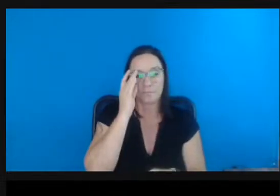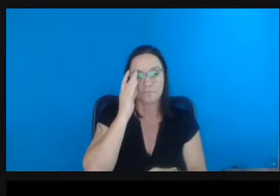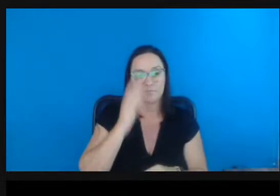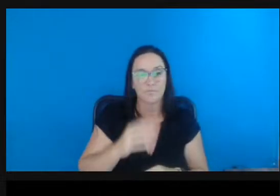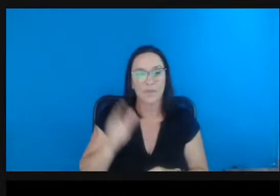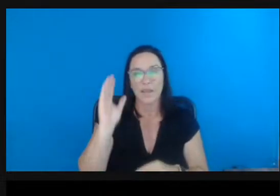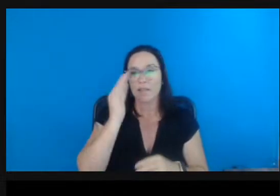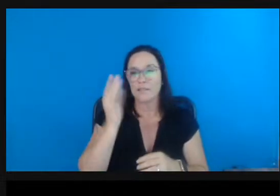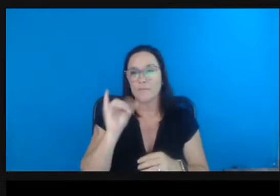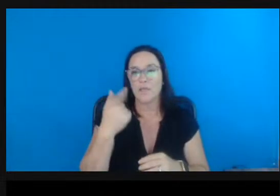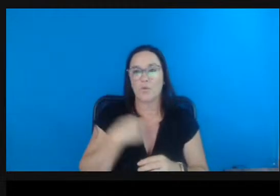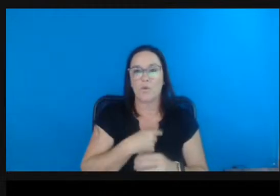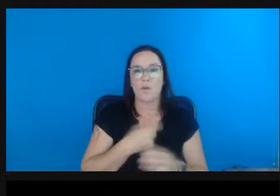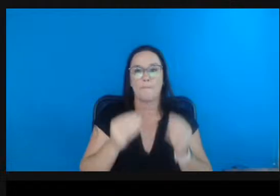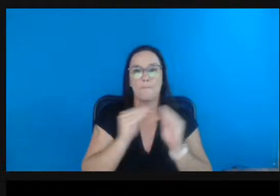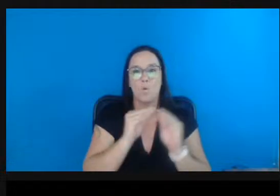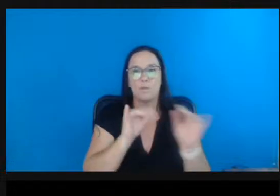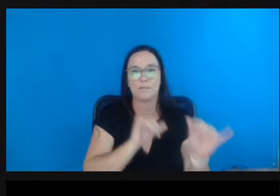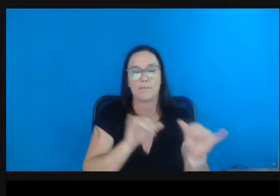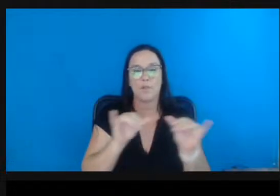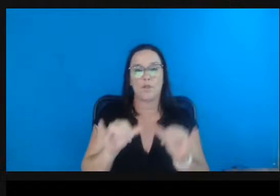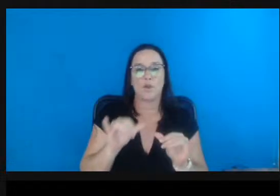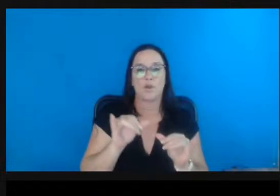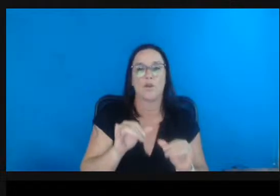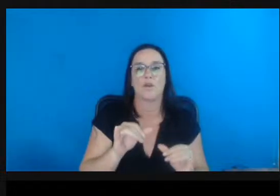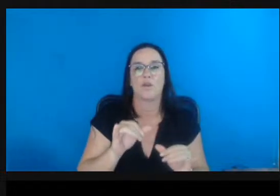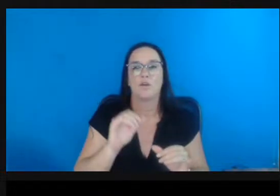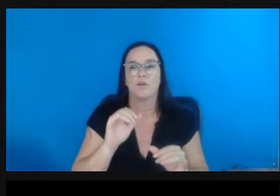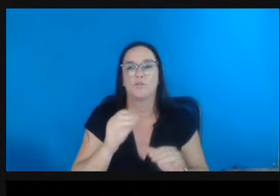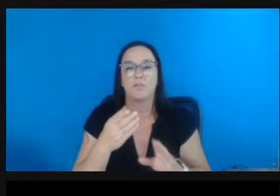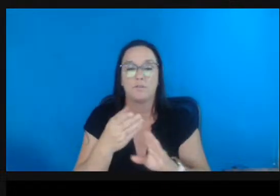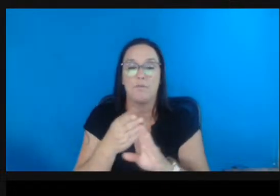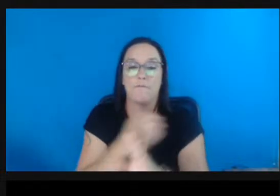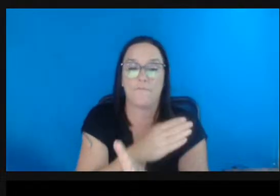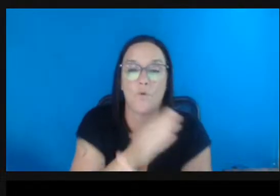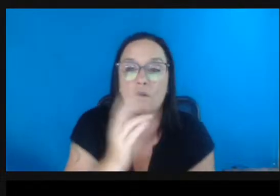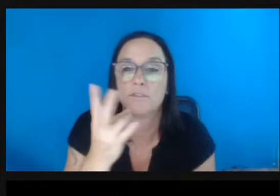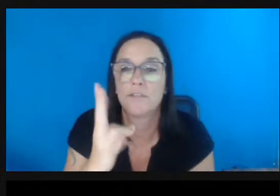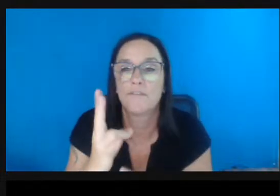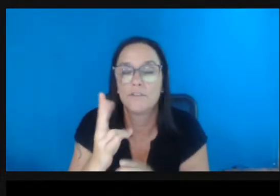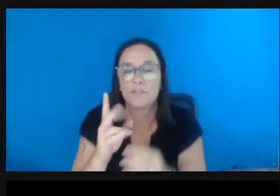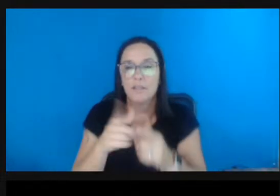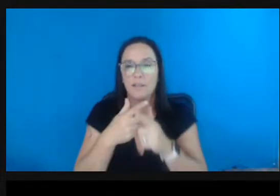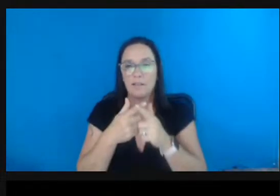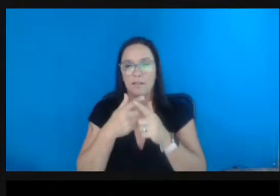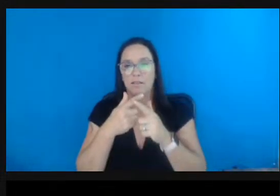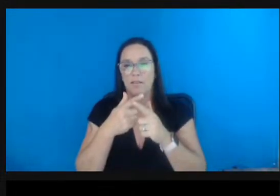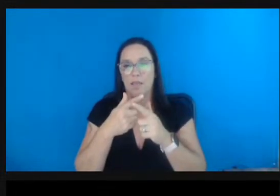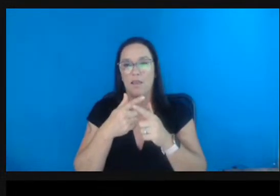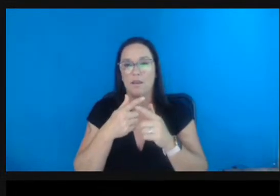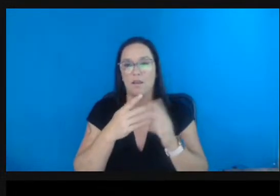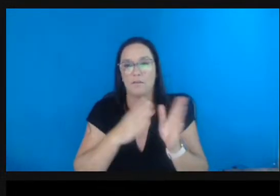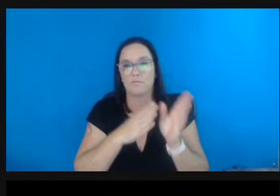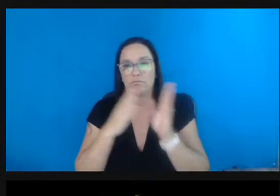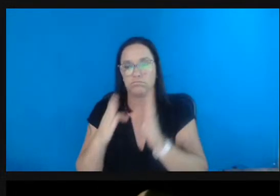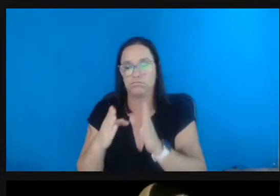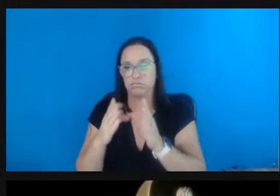like we're more similar to before episode 17 than we are to right afterwards.